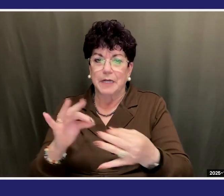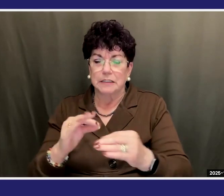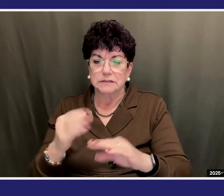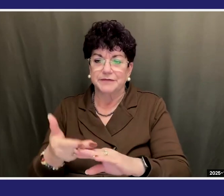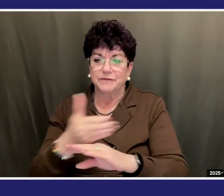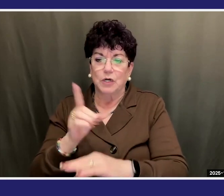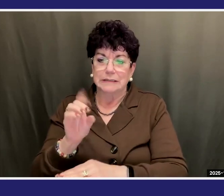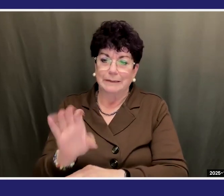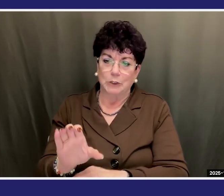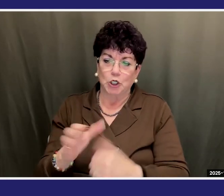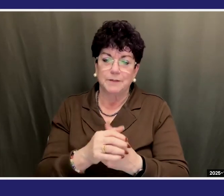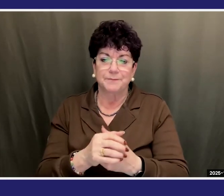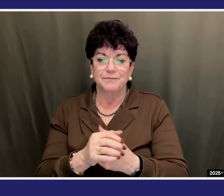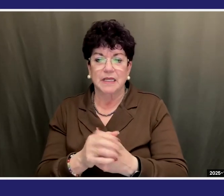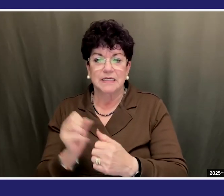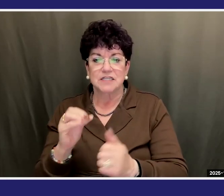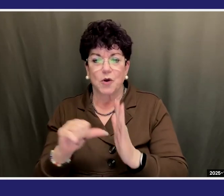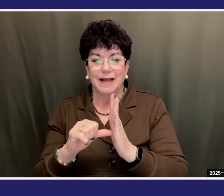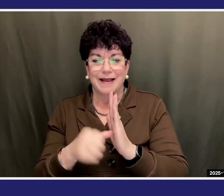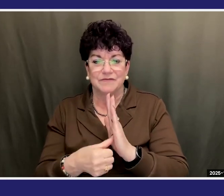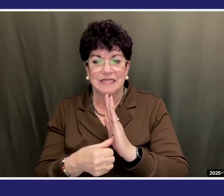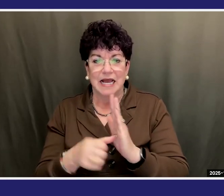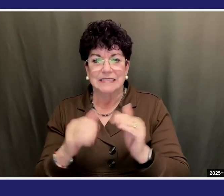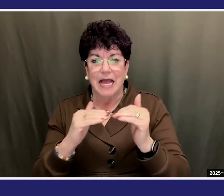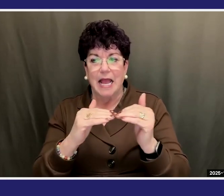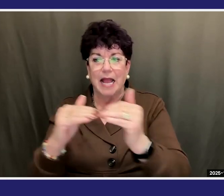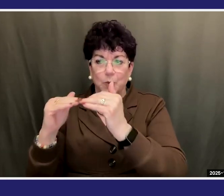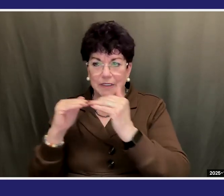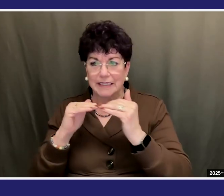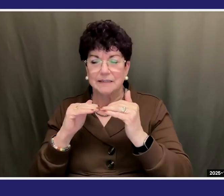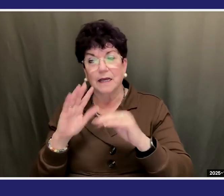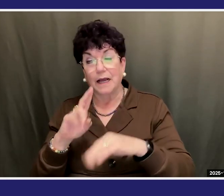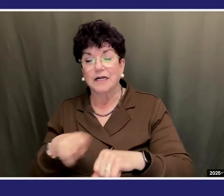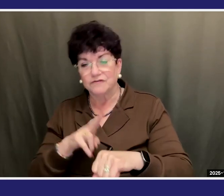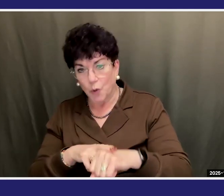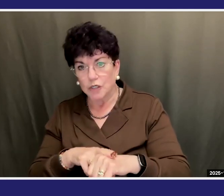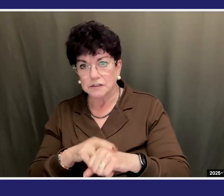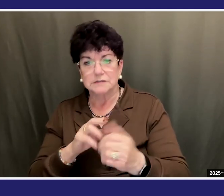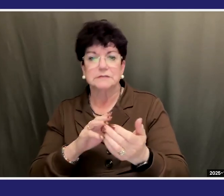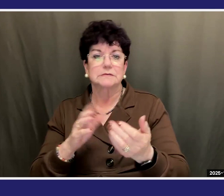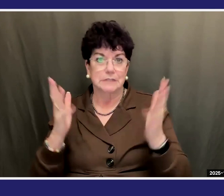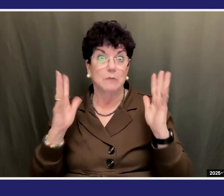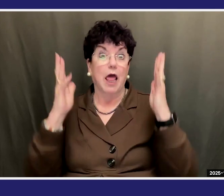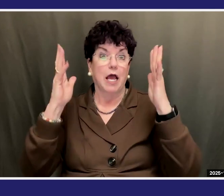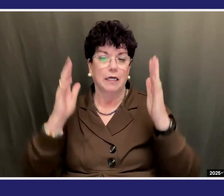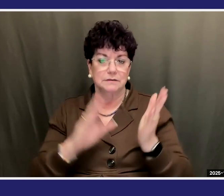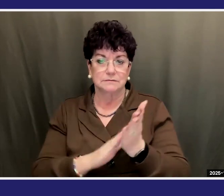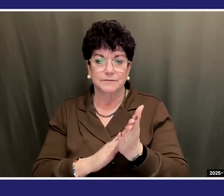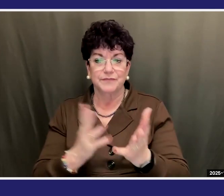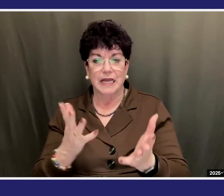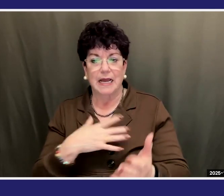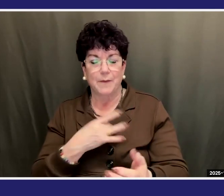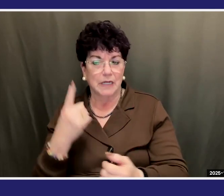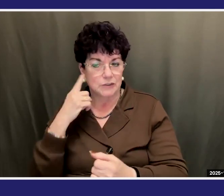guess, the emphasis on equity. And while, of course, it's applauded, I'd like to hear a little